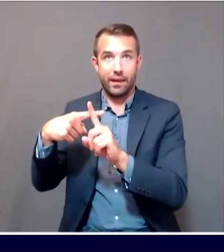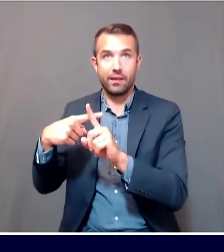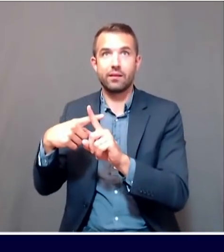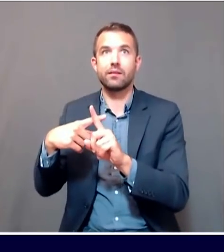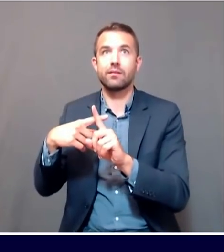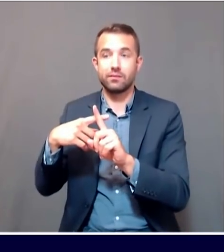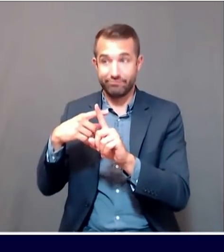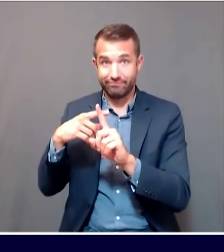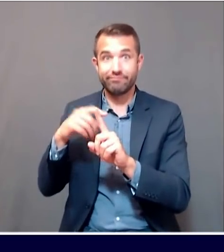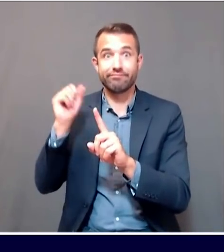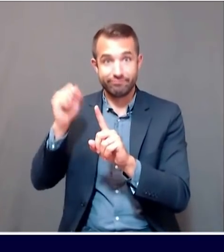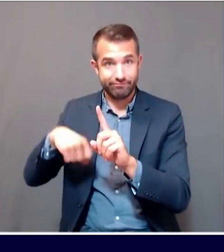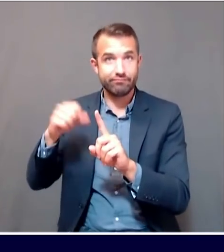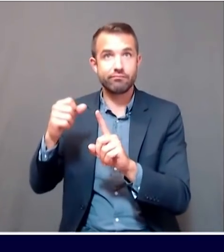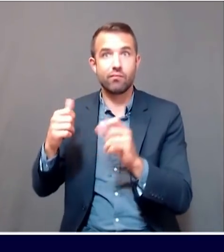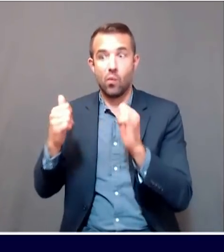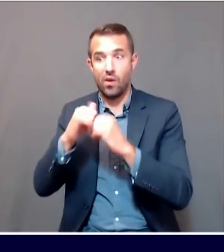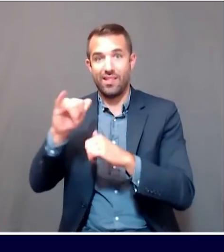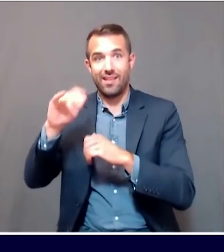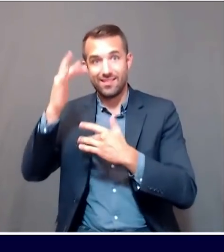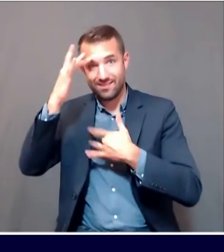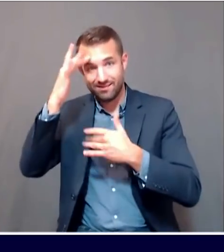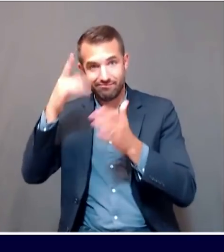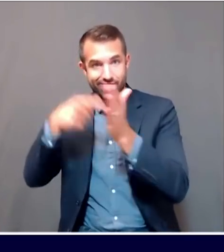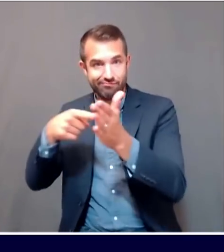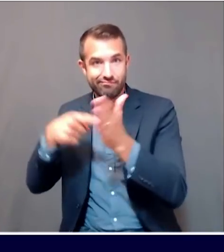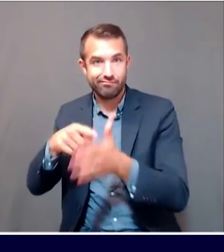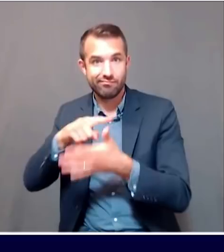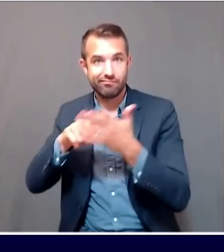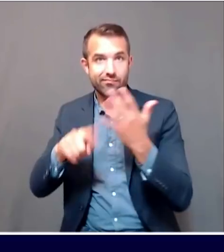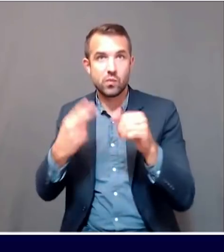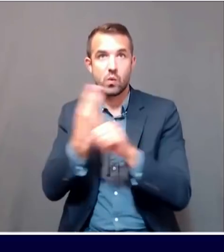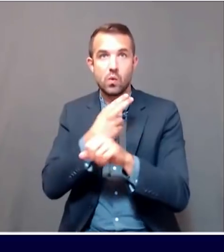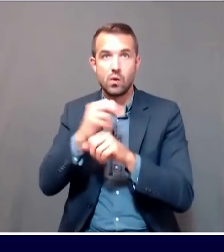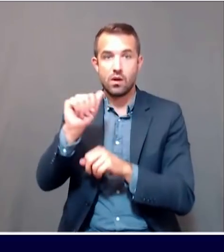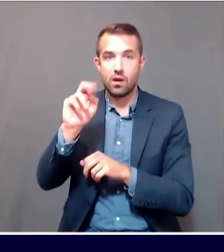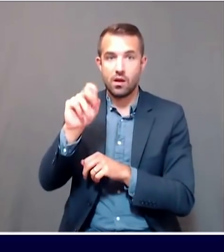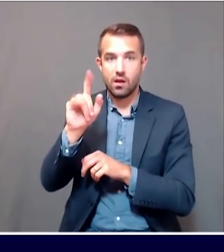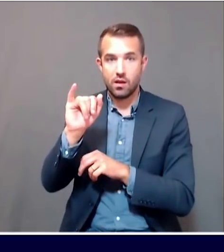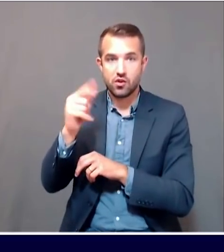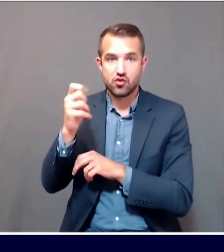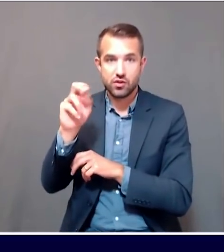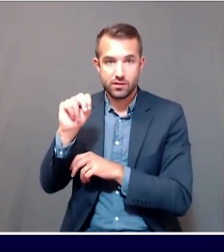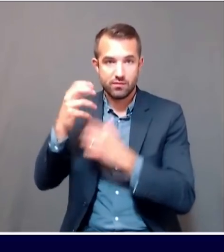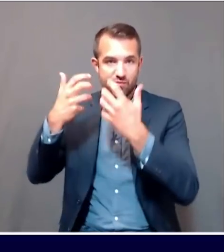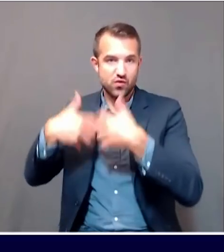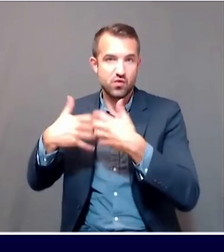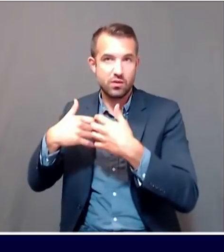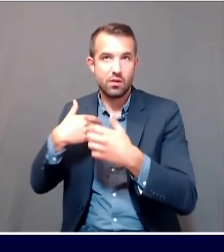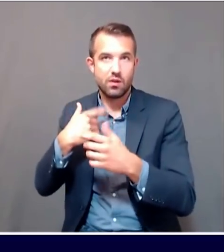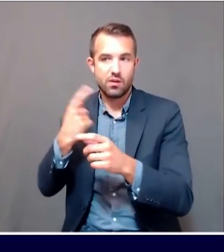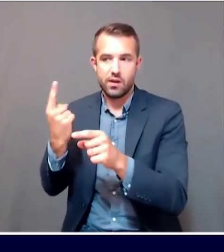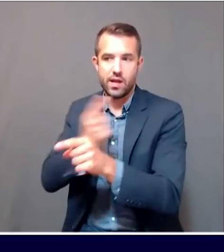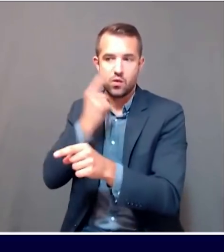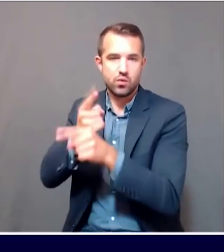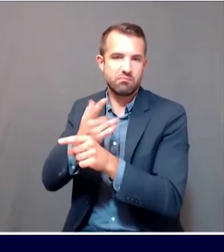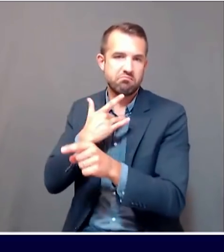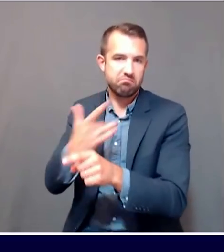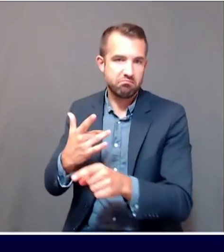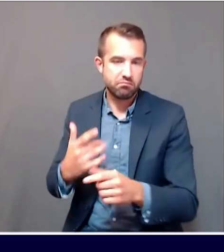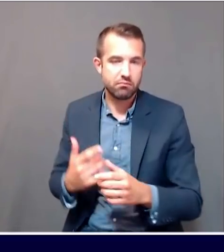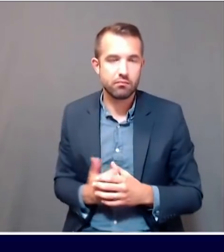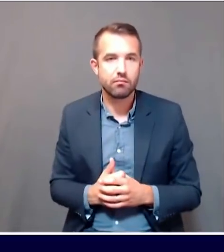a person with symptoms from one of the antigen machines is quite accurate. That's a measure called specificity.